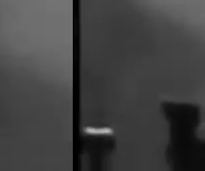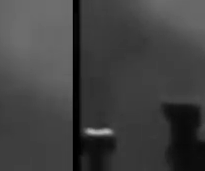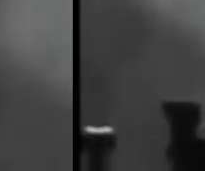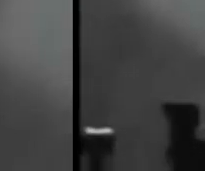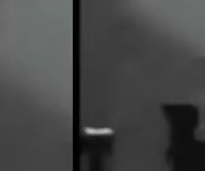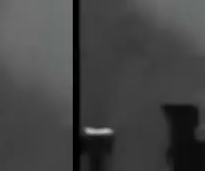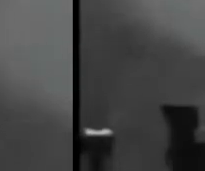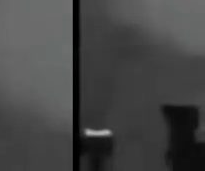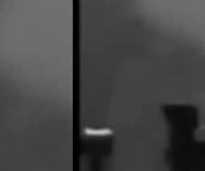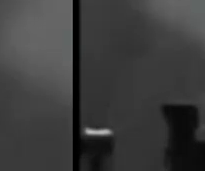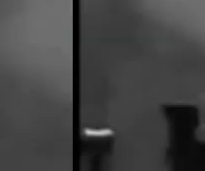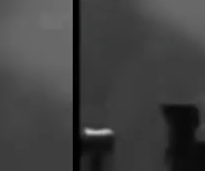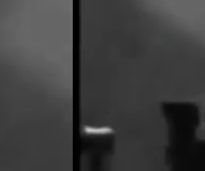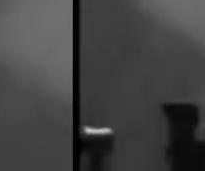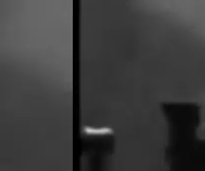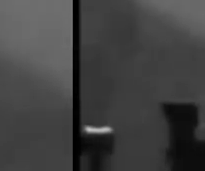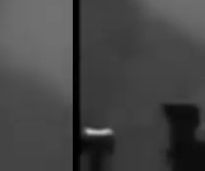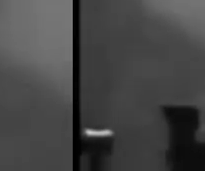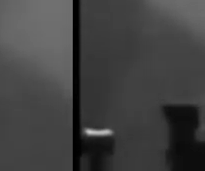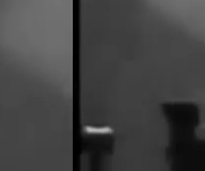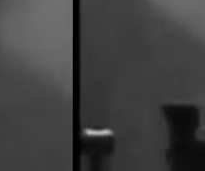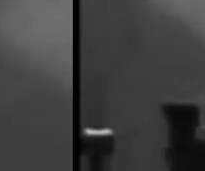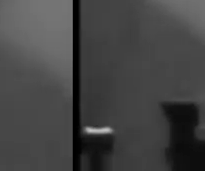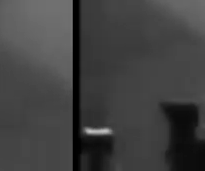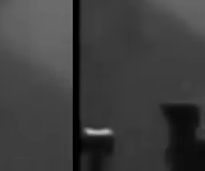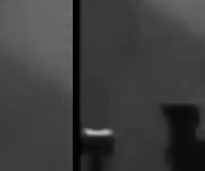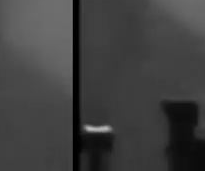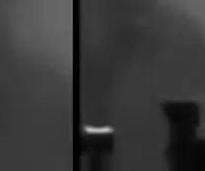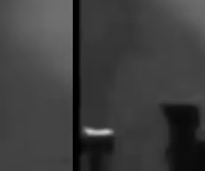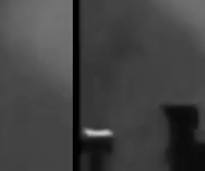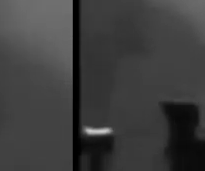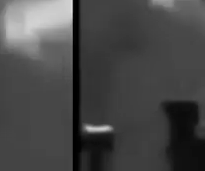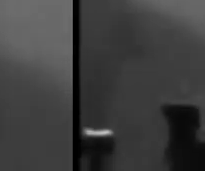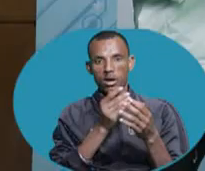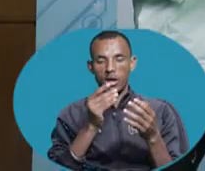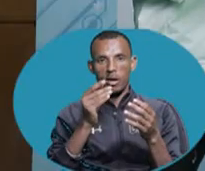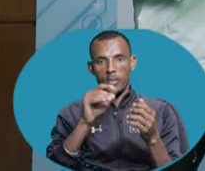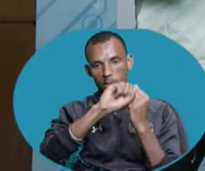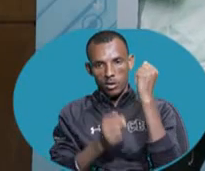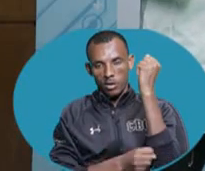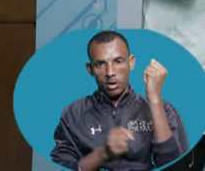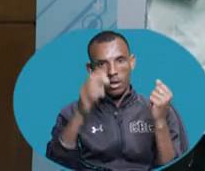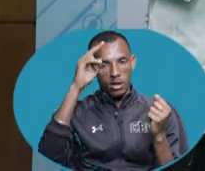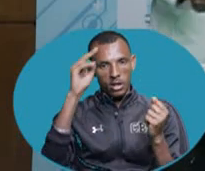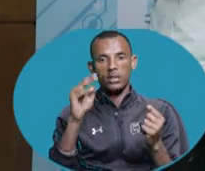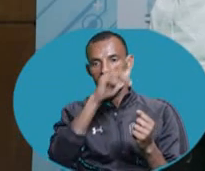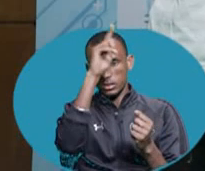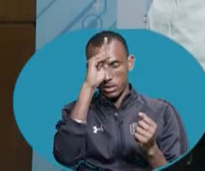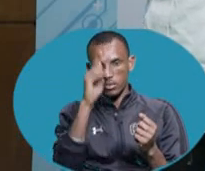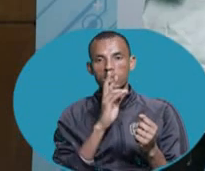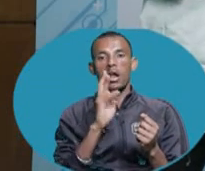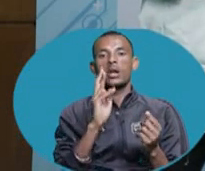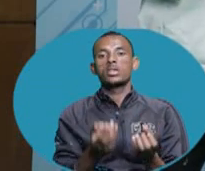Zeit verwendet habe im Dienste meines Volkes. Gib du jetzt deine Stimme ab, wenn ja. Germans are the